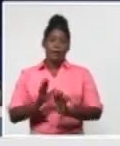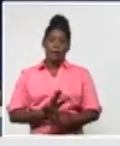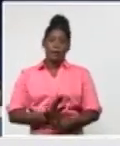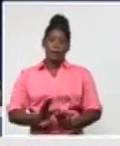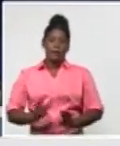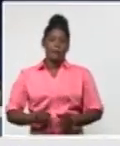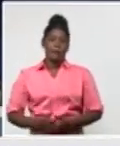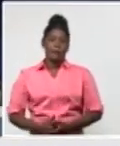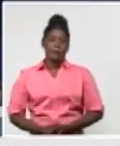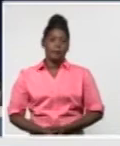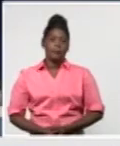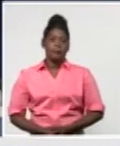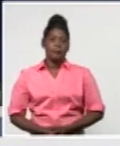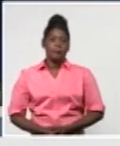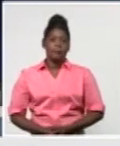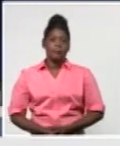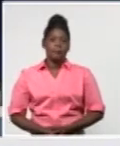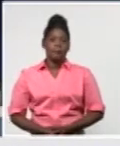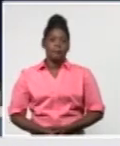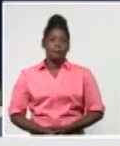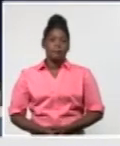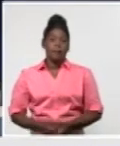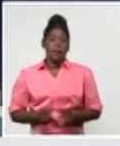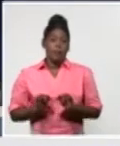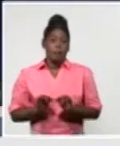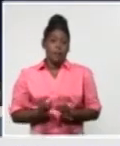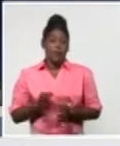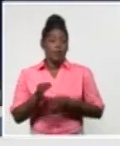first phase of the recovery stage.